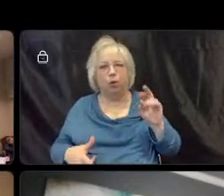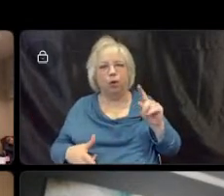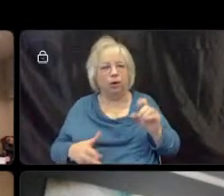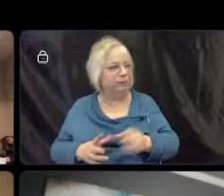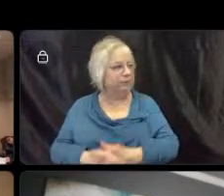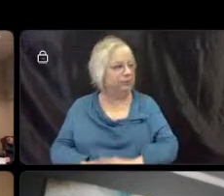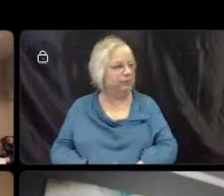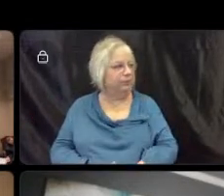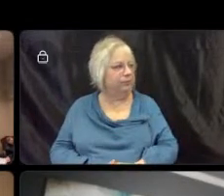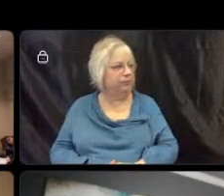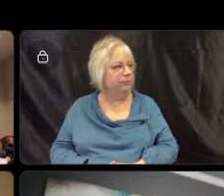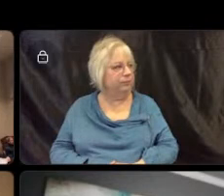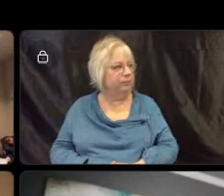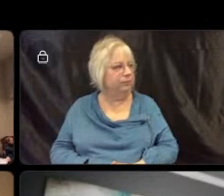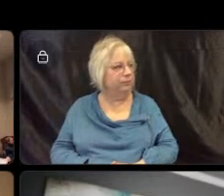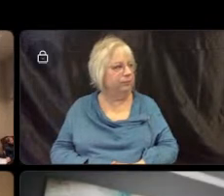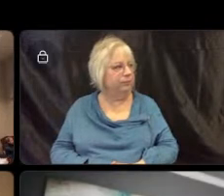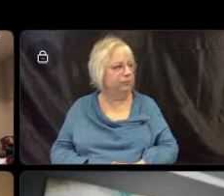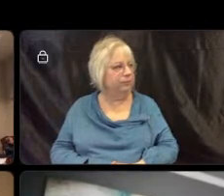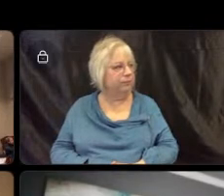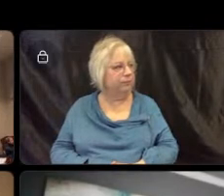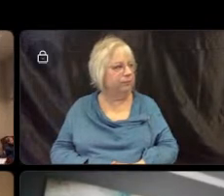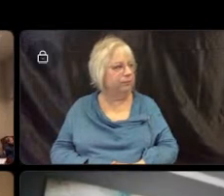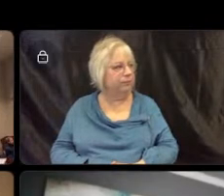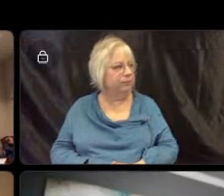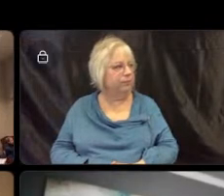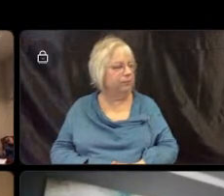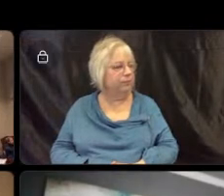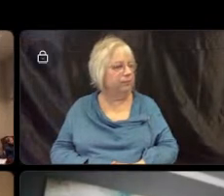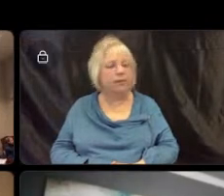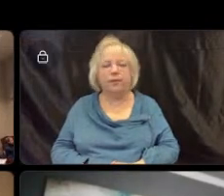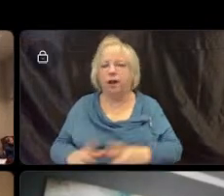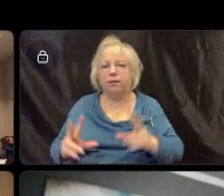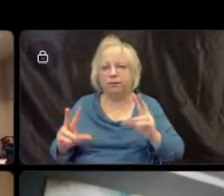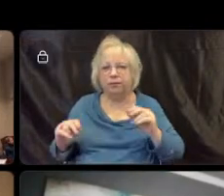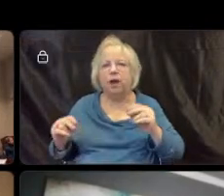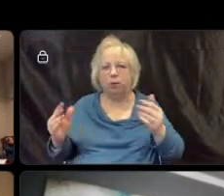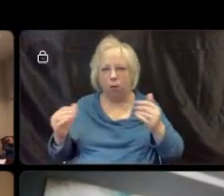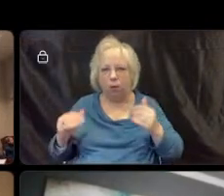Yes. We're now going to take the vote for Commissioner McDonald for vice chair. Okay, go ahead.